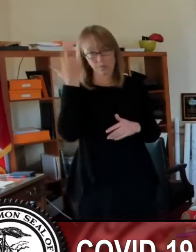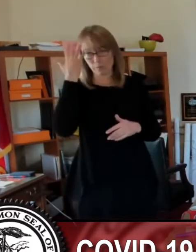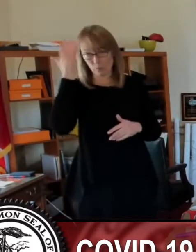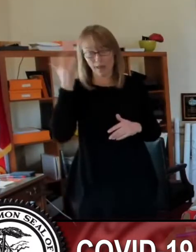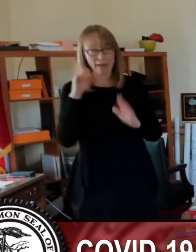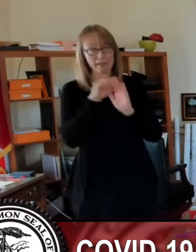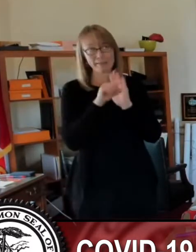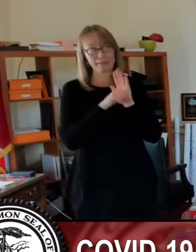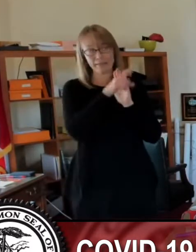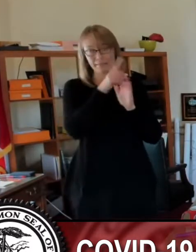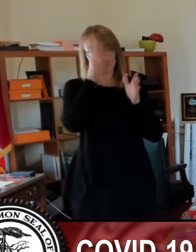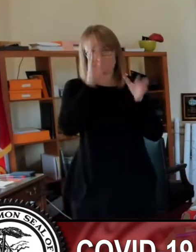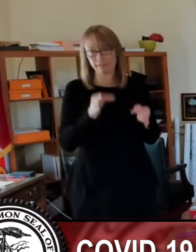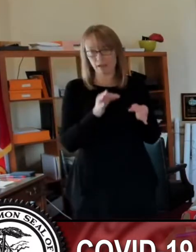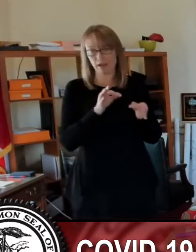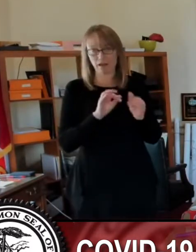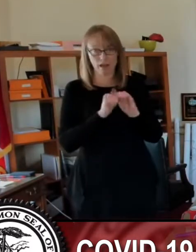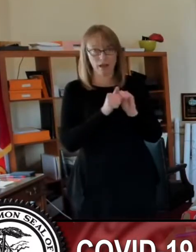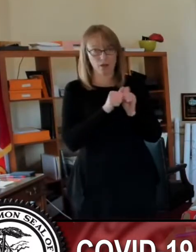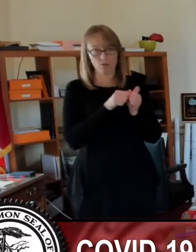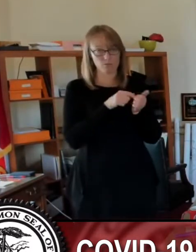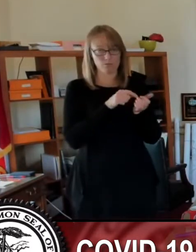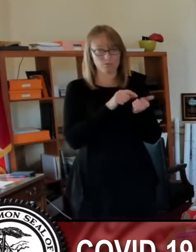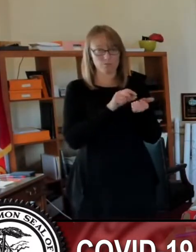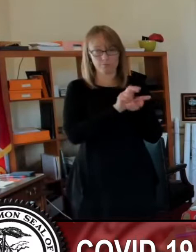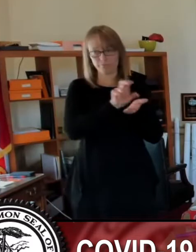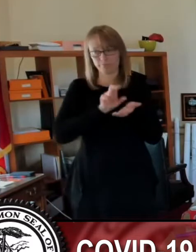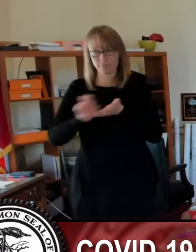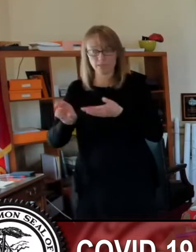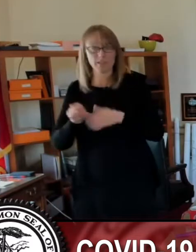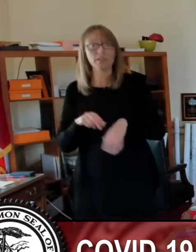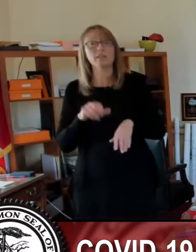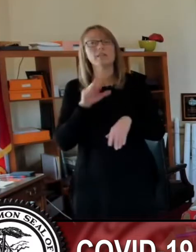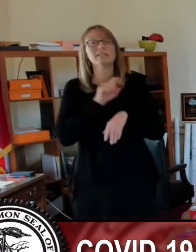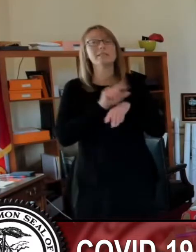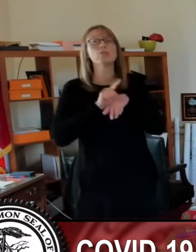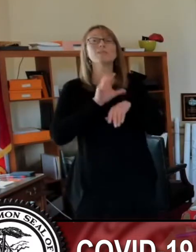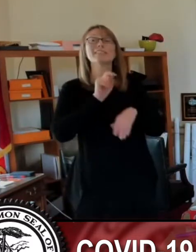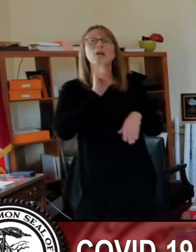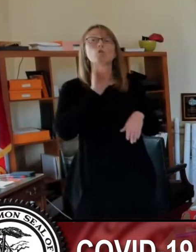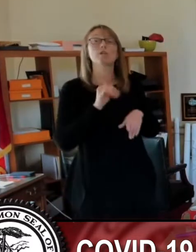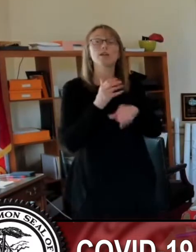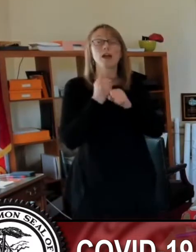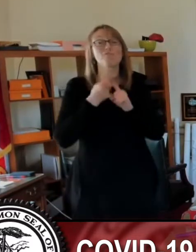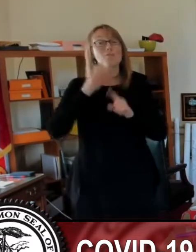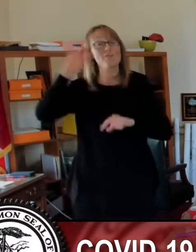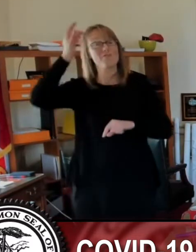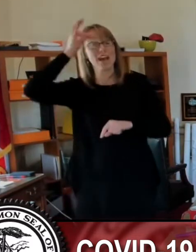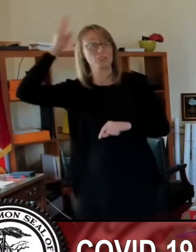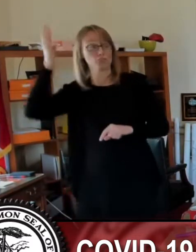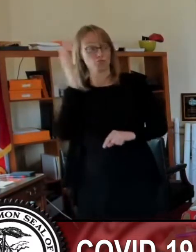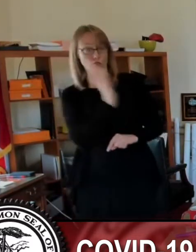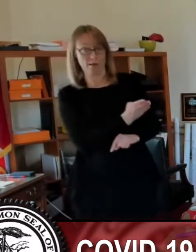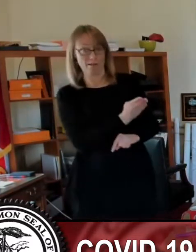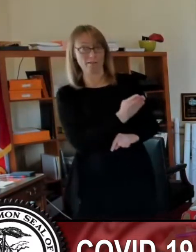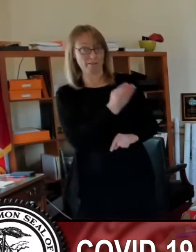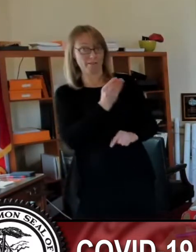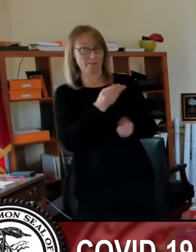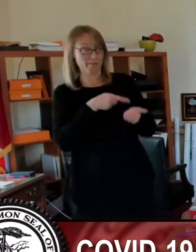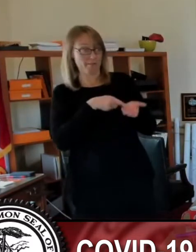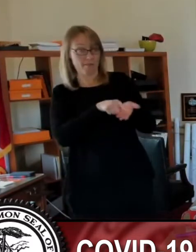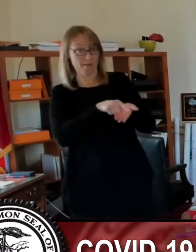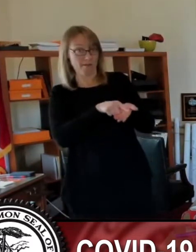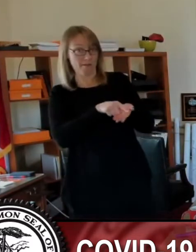St. Louis County got it directly from the feds because they had over 500,000 people. City of St. Louis and the other 112